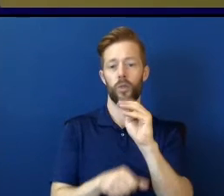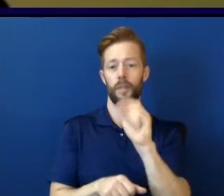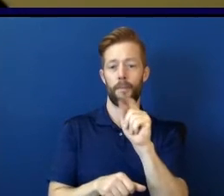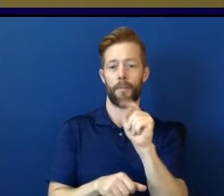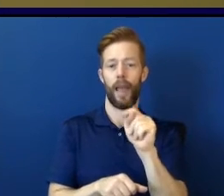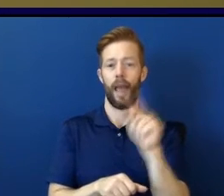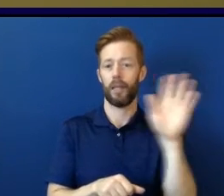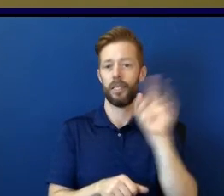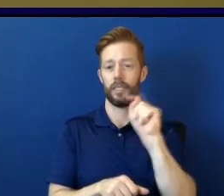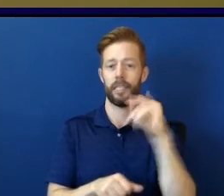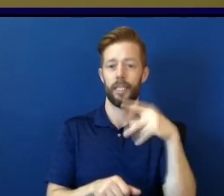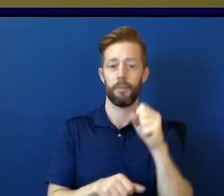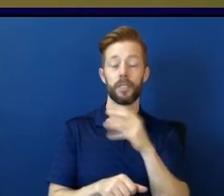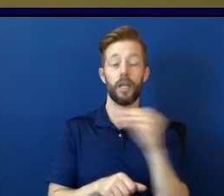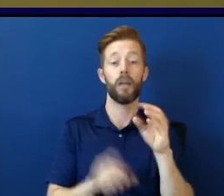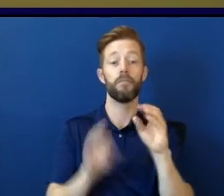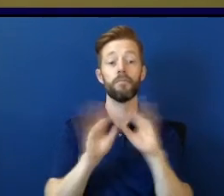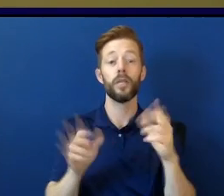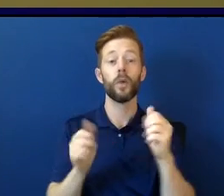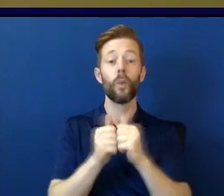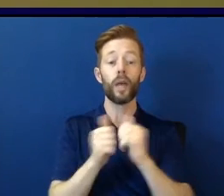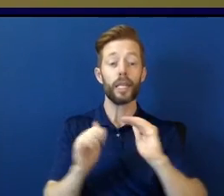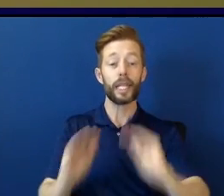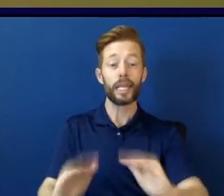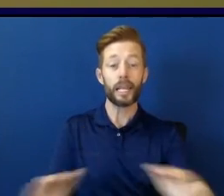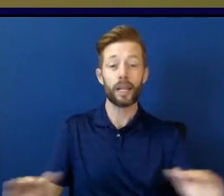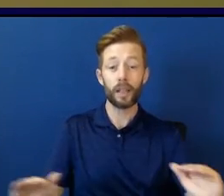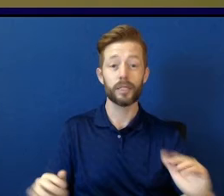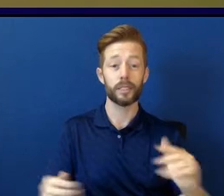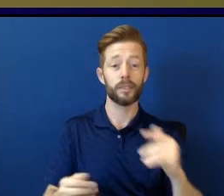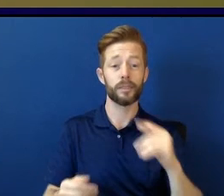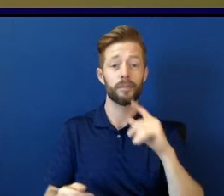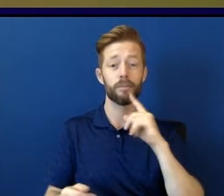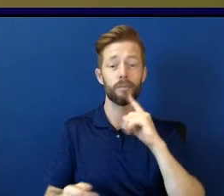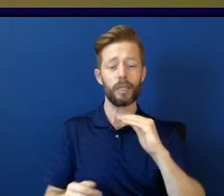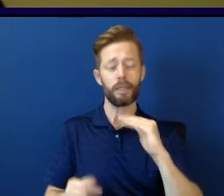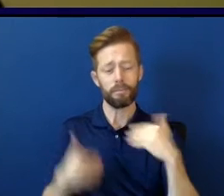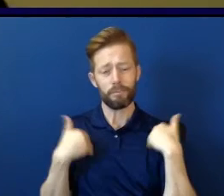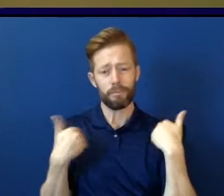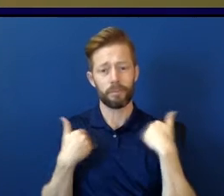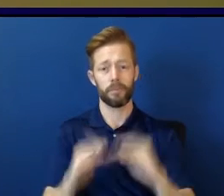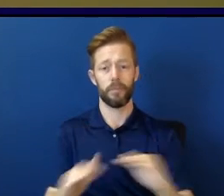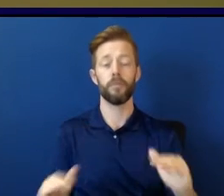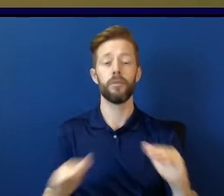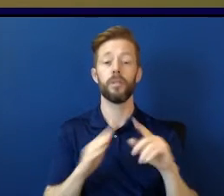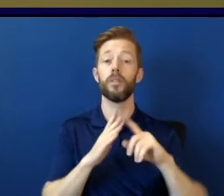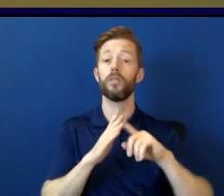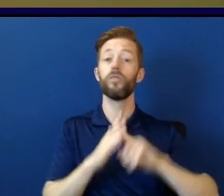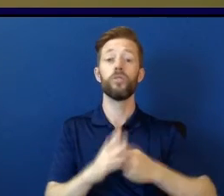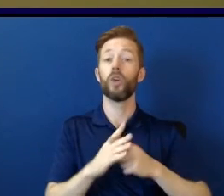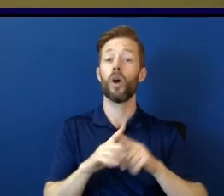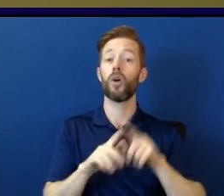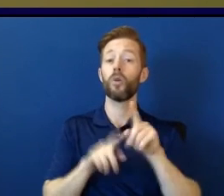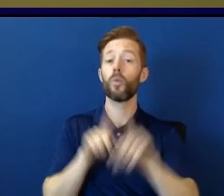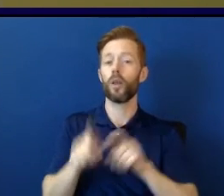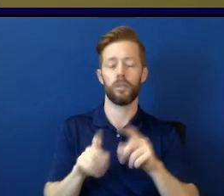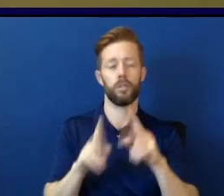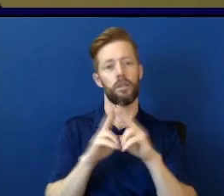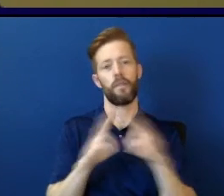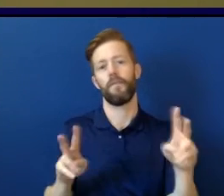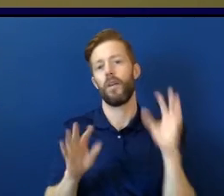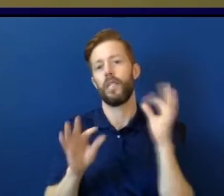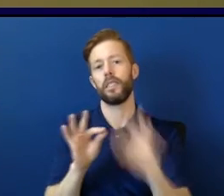Matt's tips, and obviously with tiny littles, you start the questioning sort of